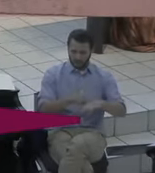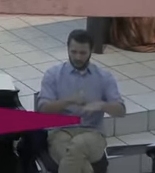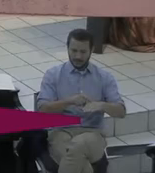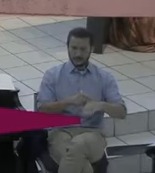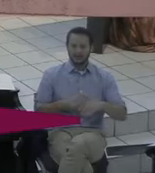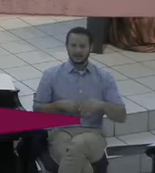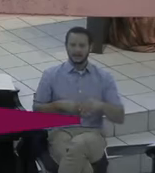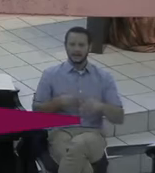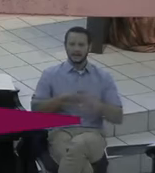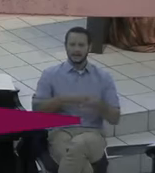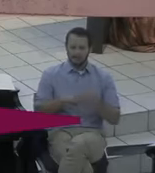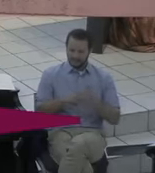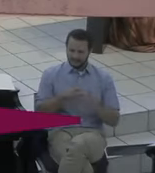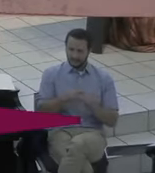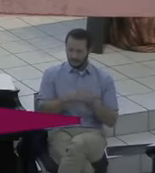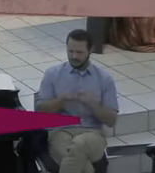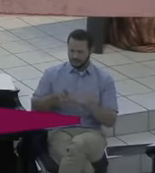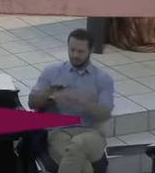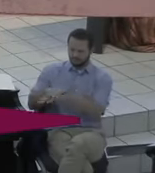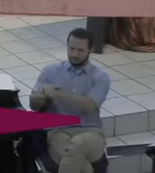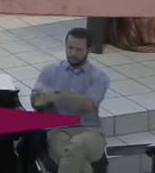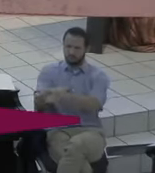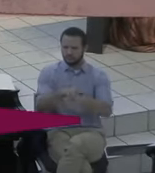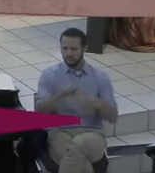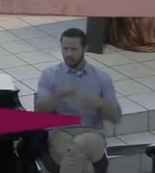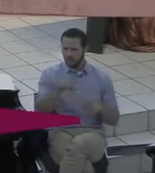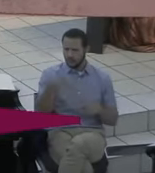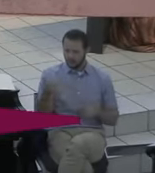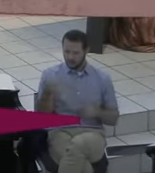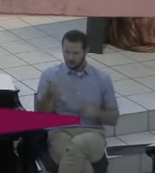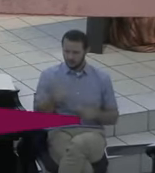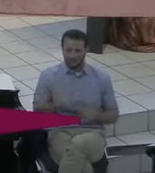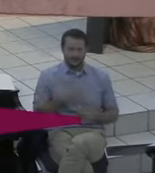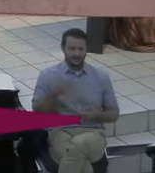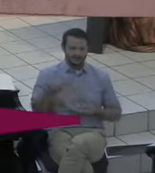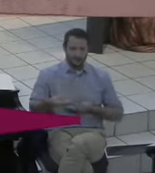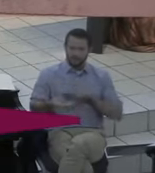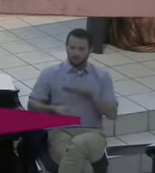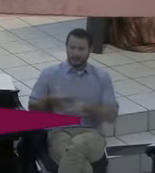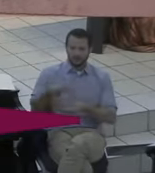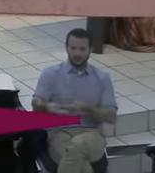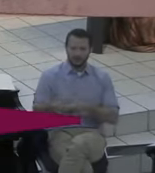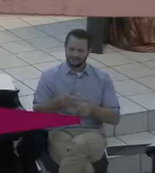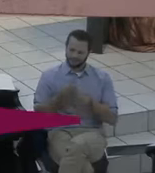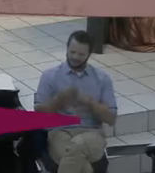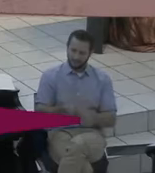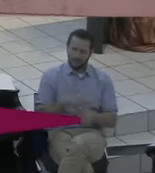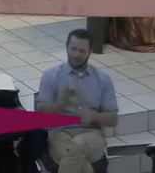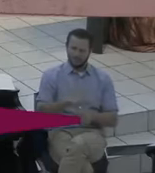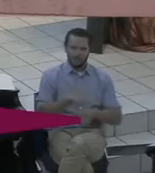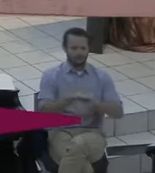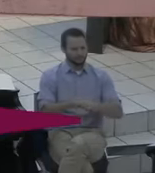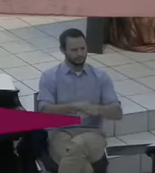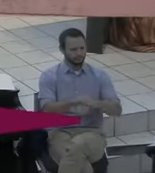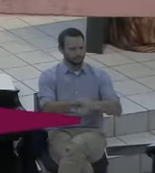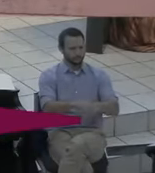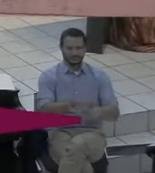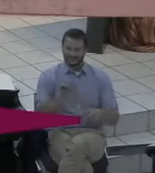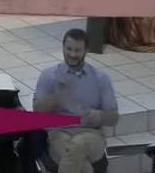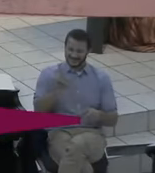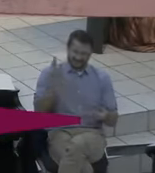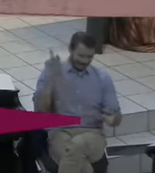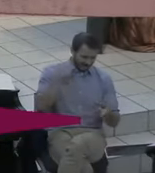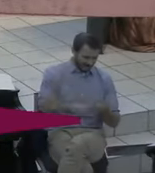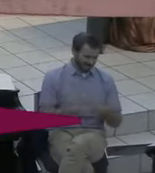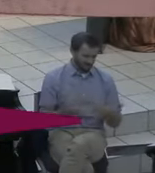anointing on others. And generation upon generation has followed this practice that even continues to this day and